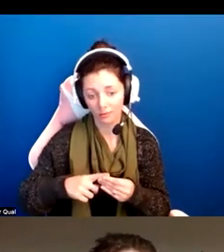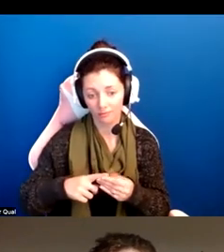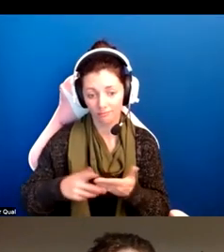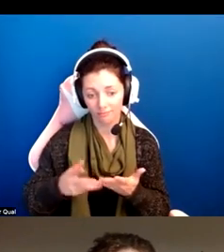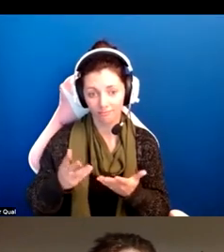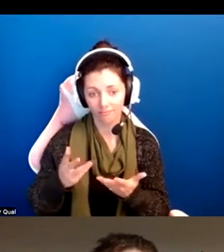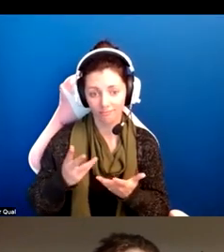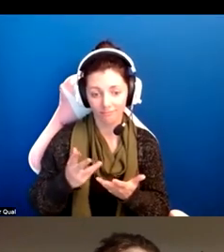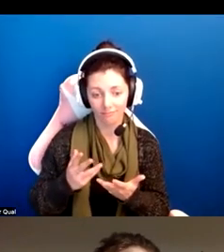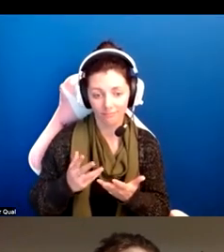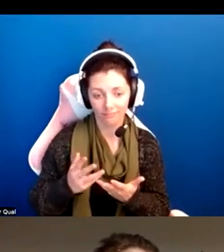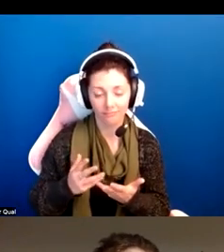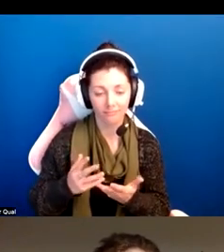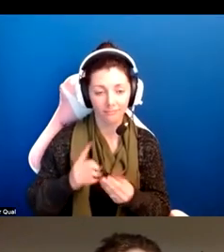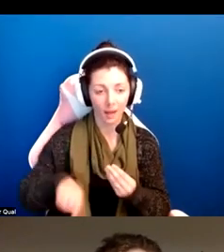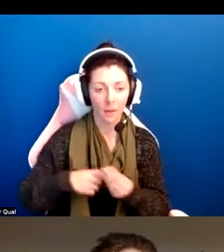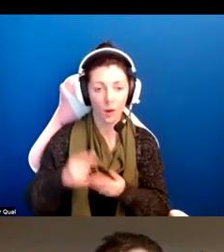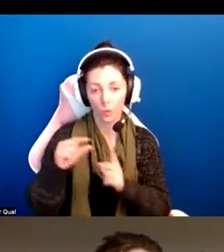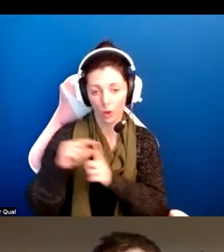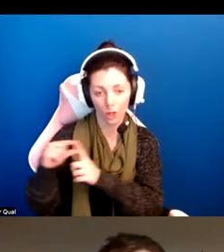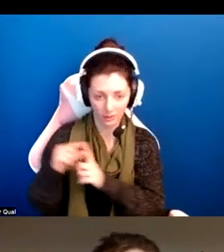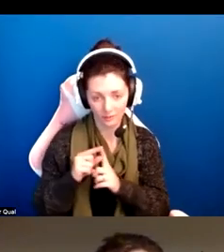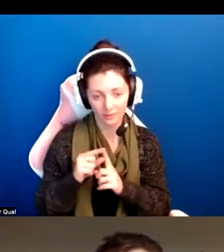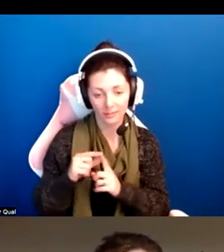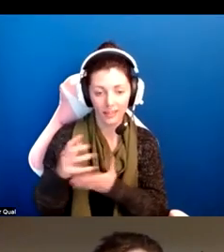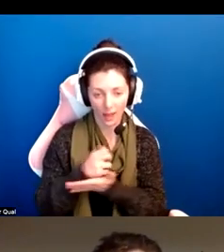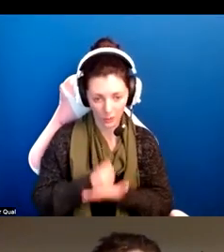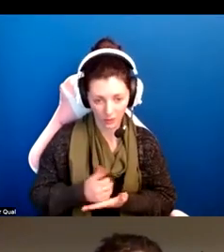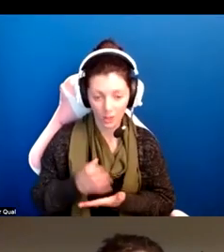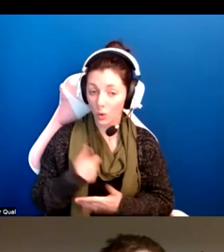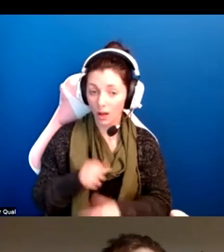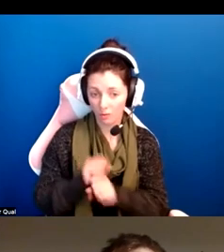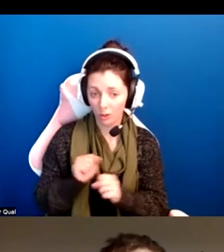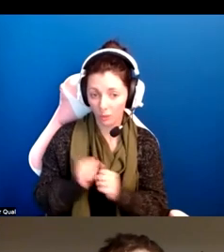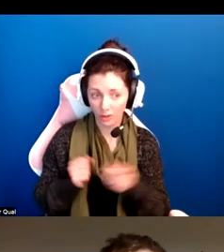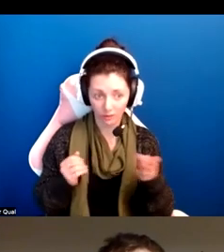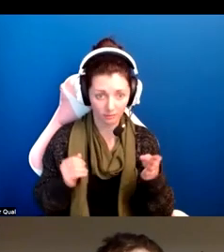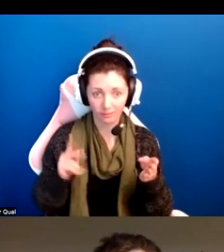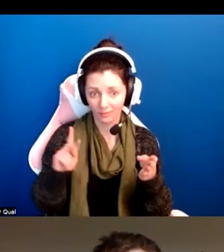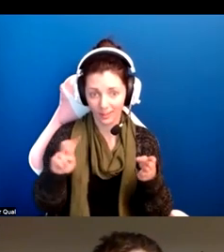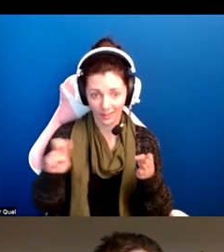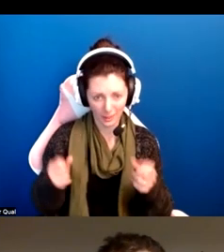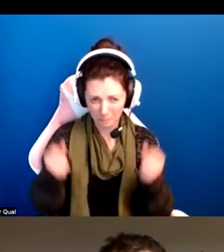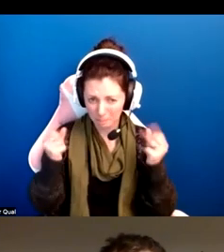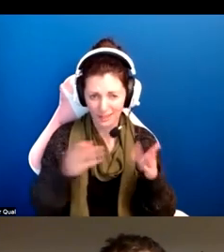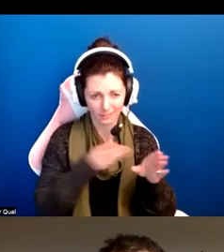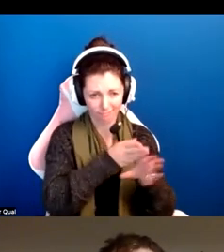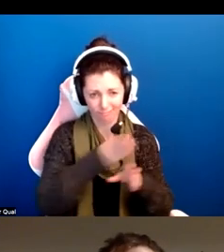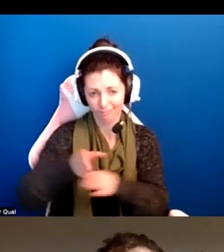published on Word Gathering. So I've worked with KK in a bunch of different ways, and it's just always great